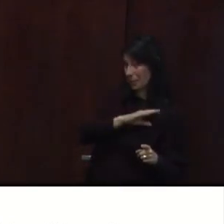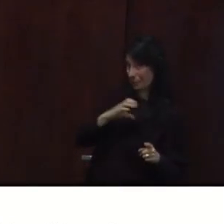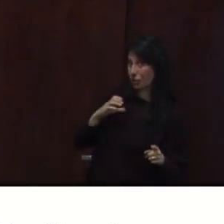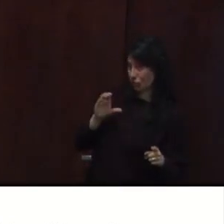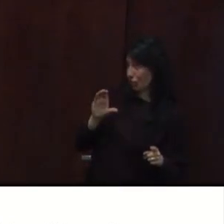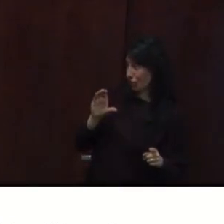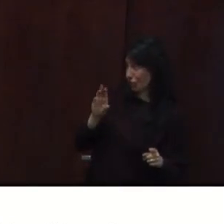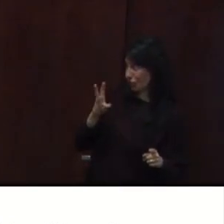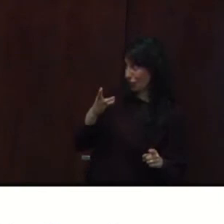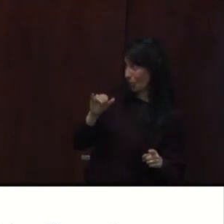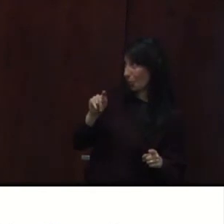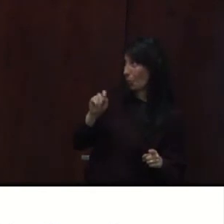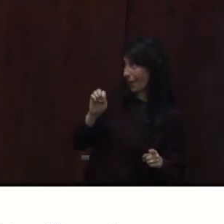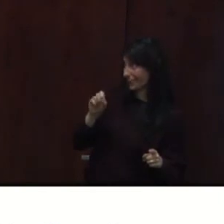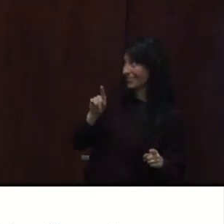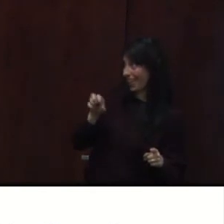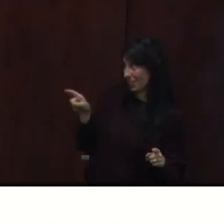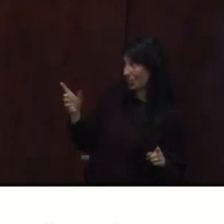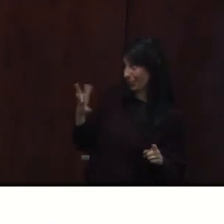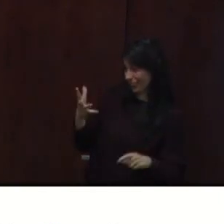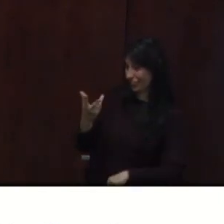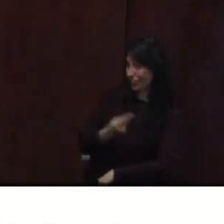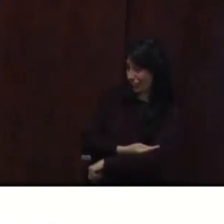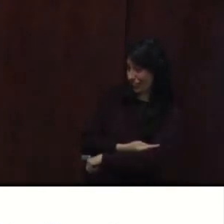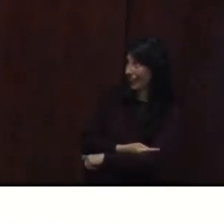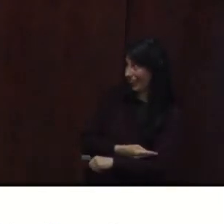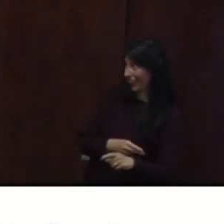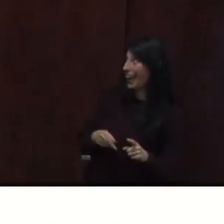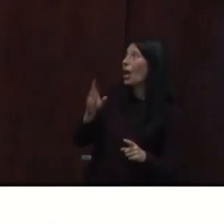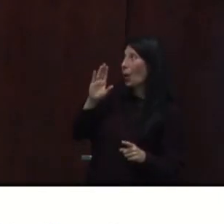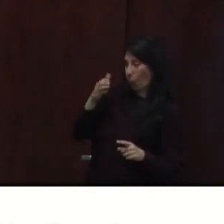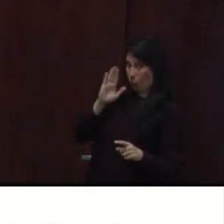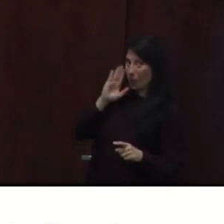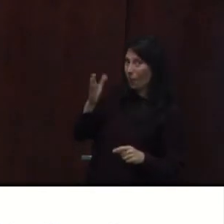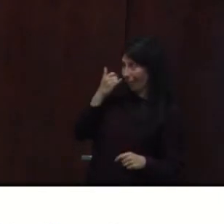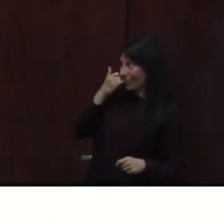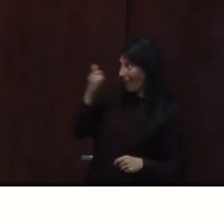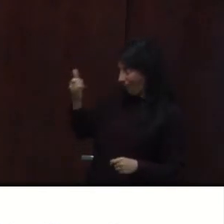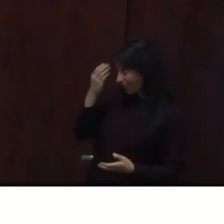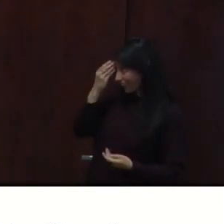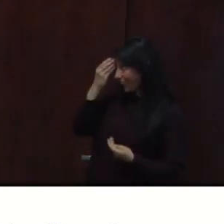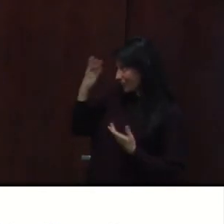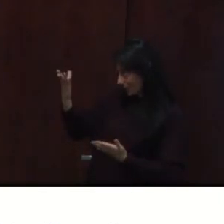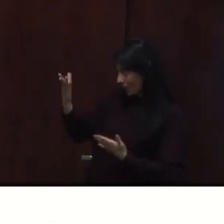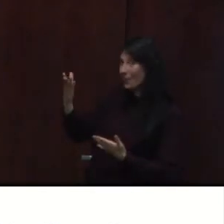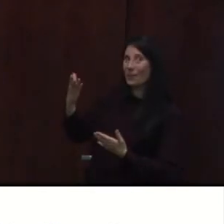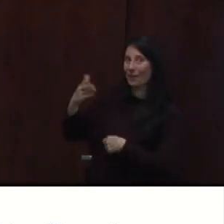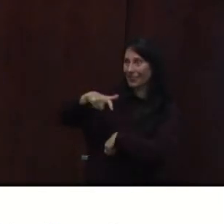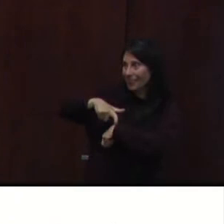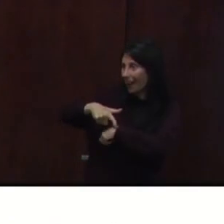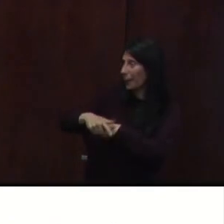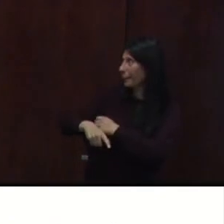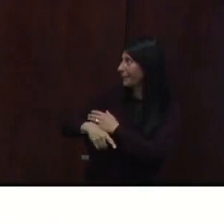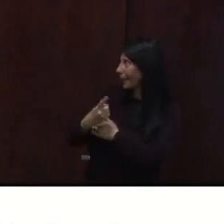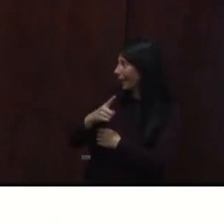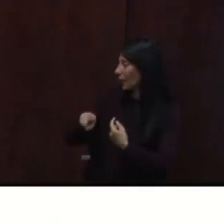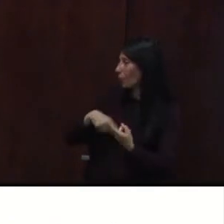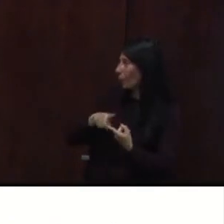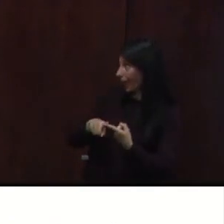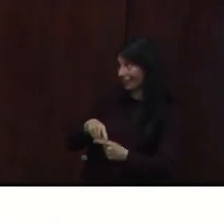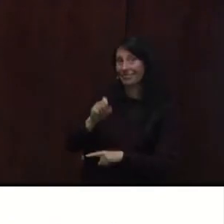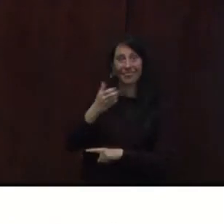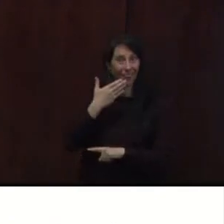call from the team with details on your date, your location, and what window of time for your second